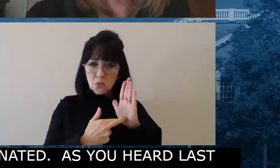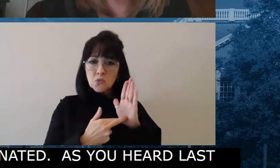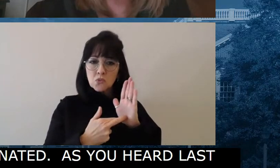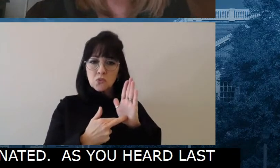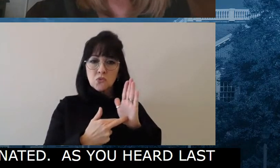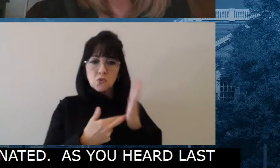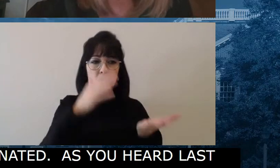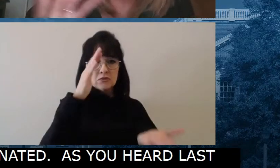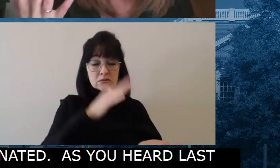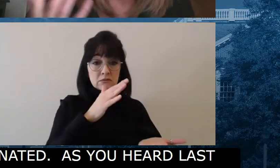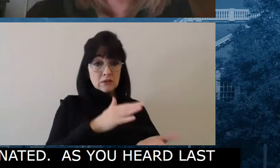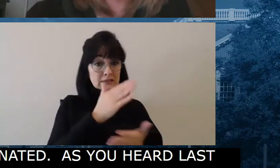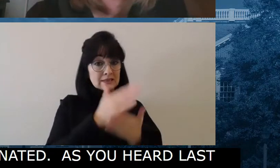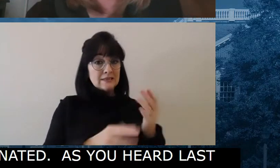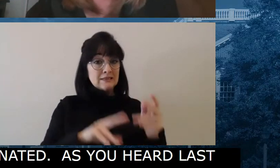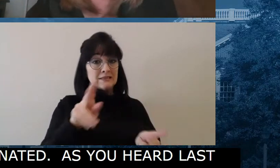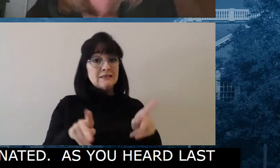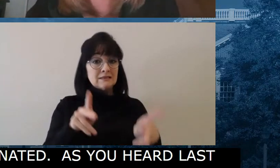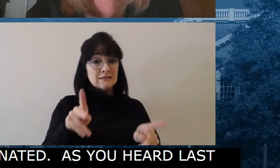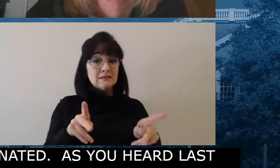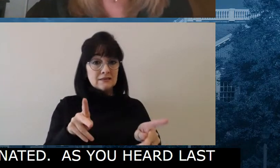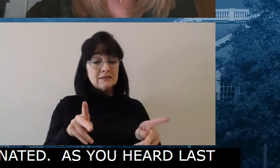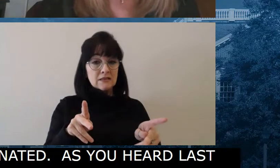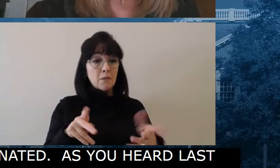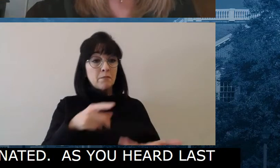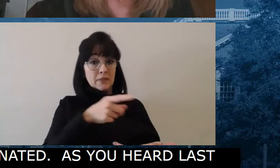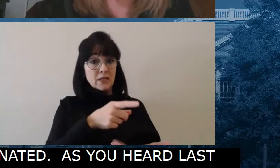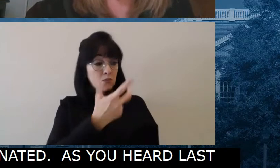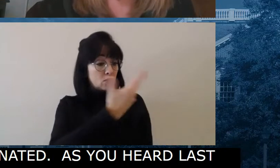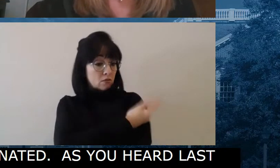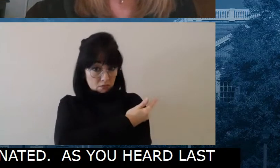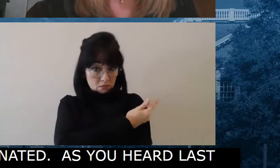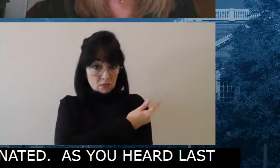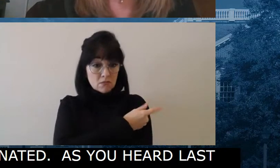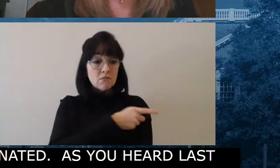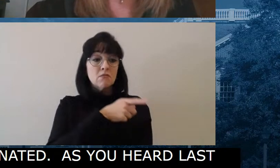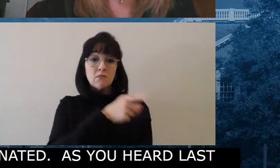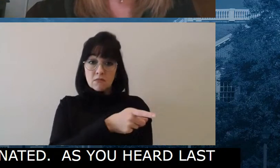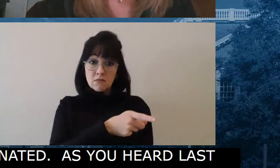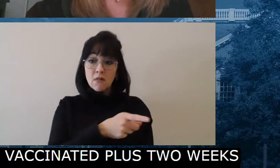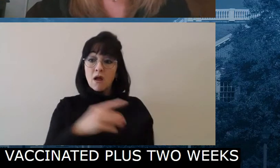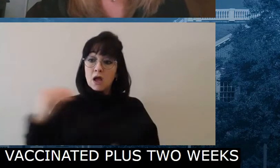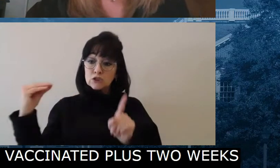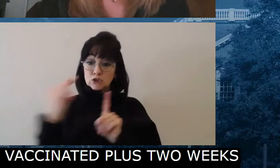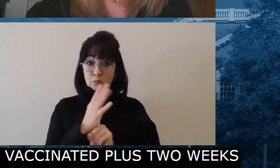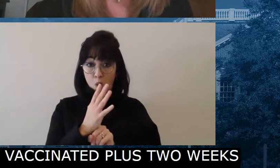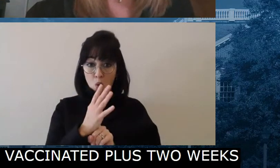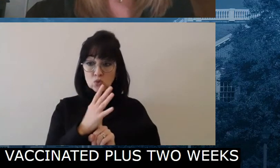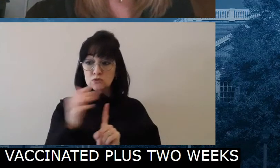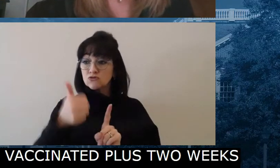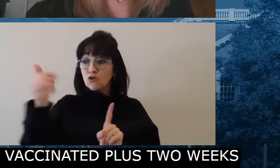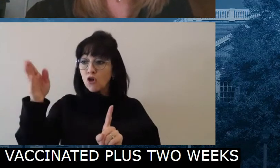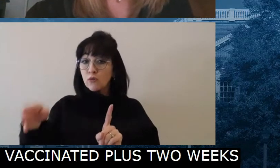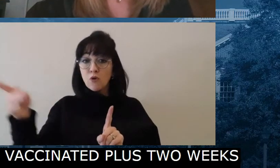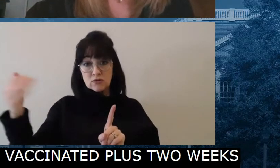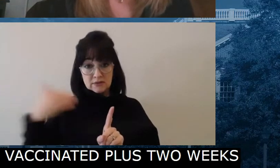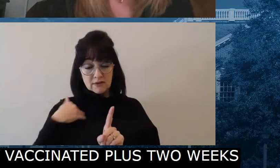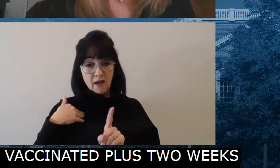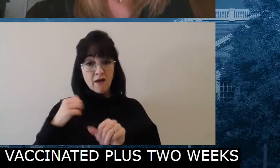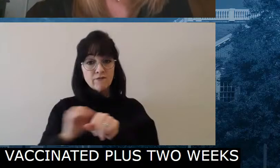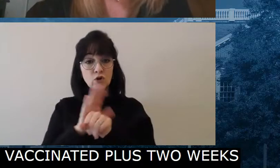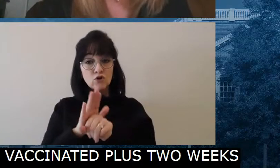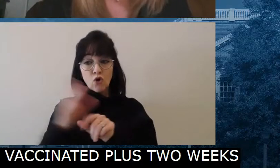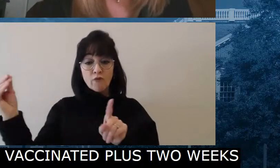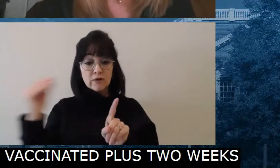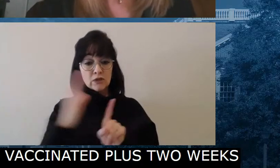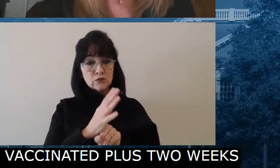been exposed don't have to quarantine for the 90 days after their full vaccination. So,